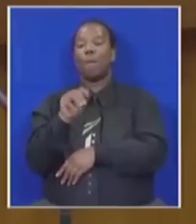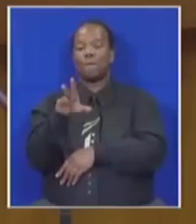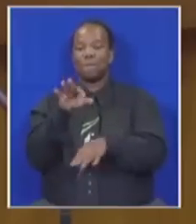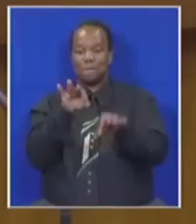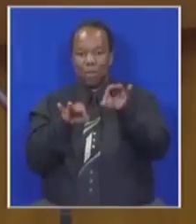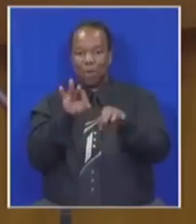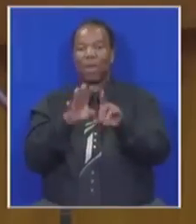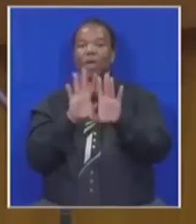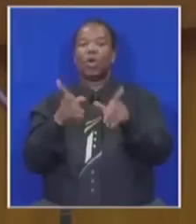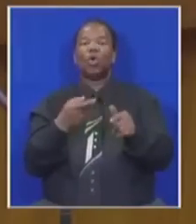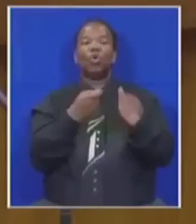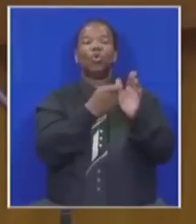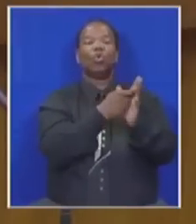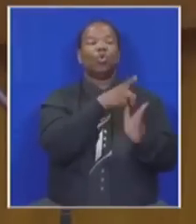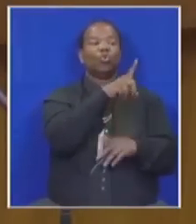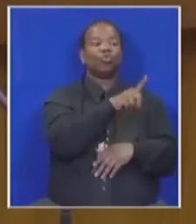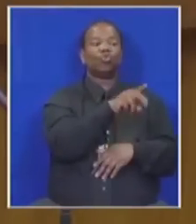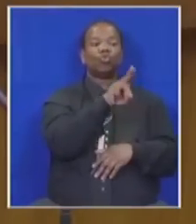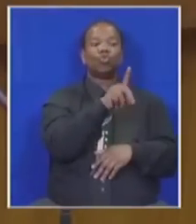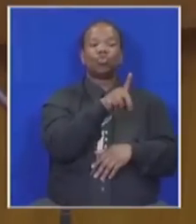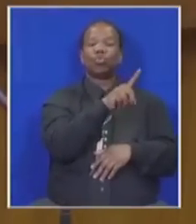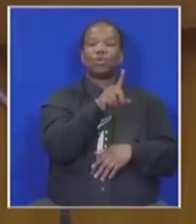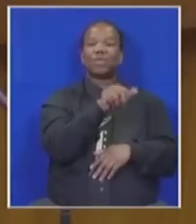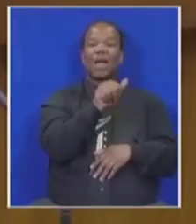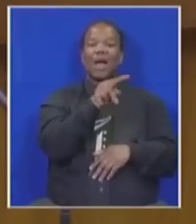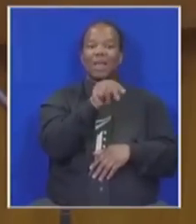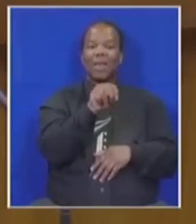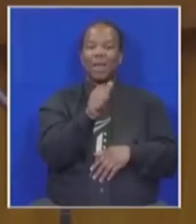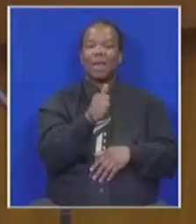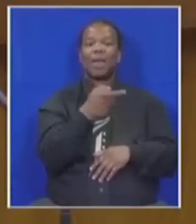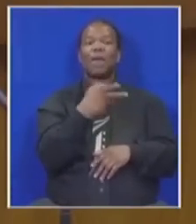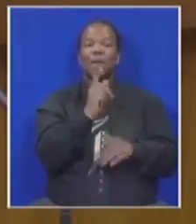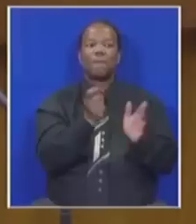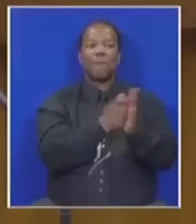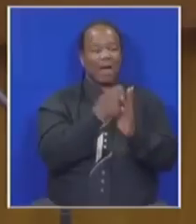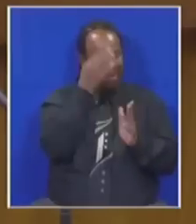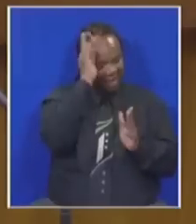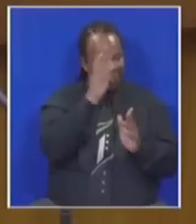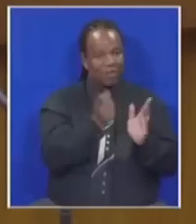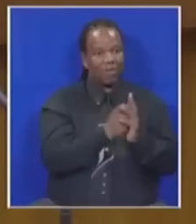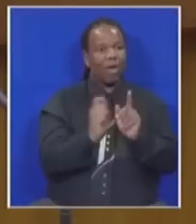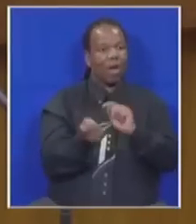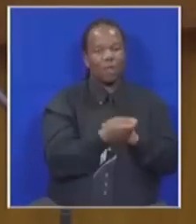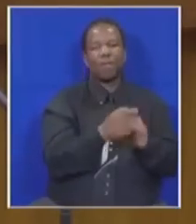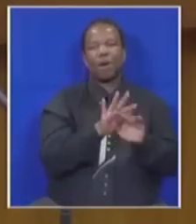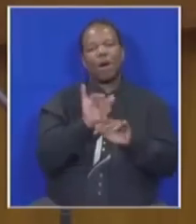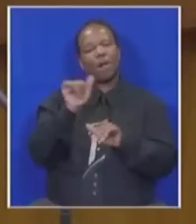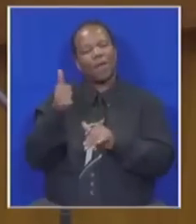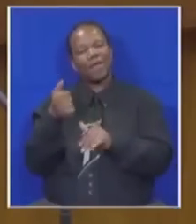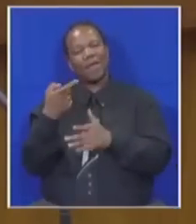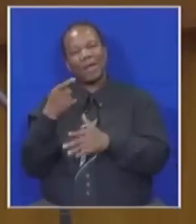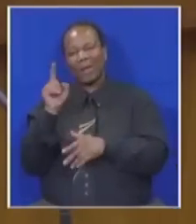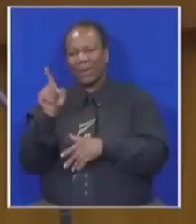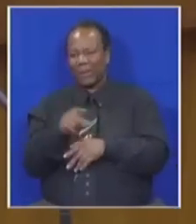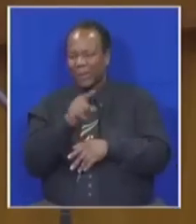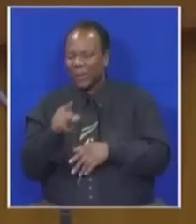buy Duduzane Zuma mining companies left and right. And illegal and corrupt contracts are awarded